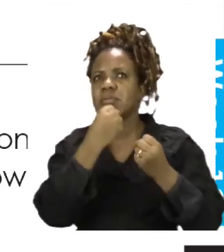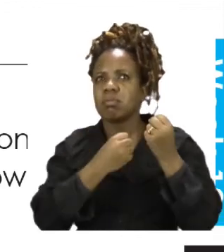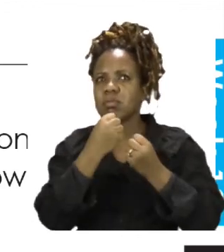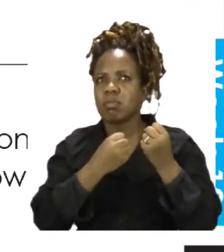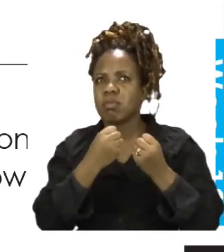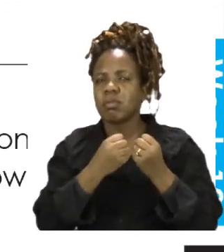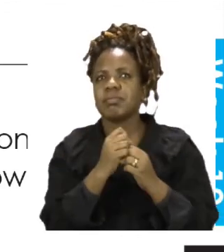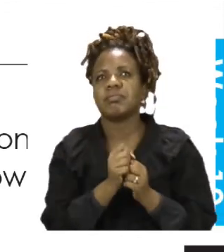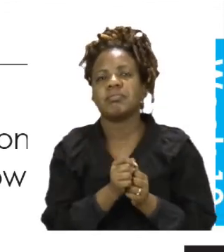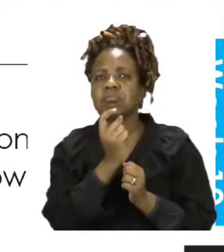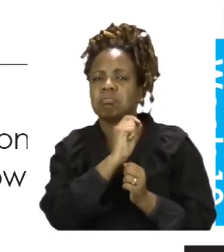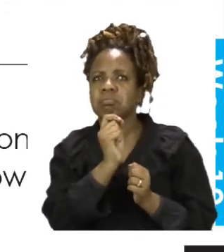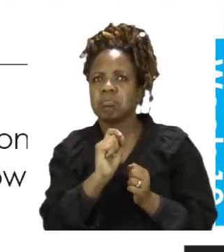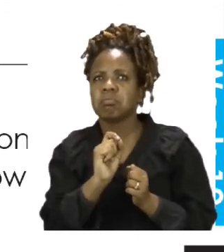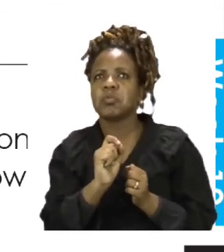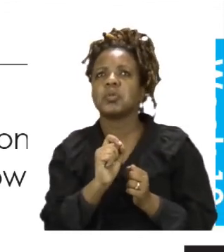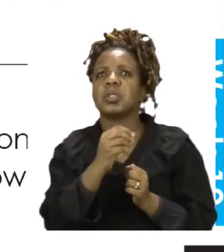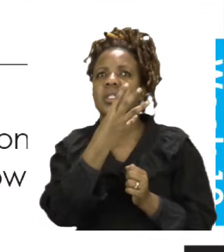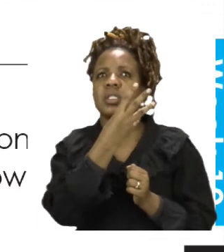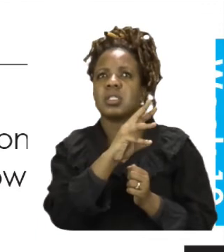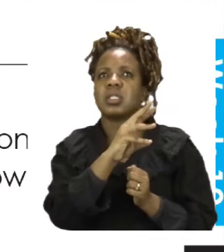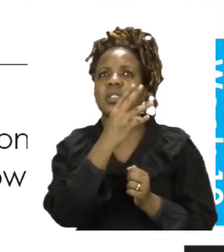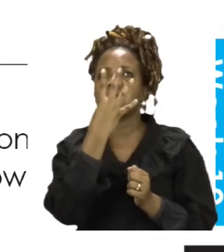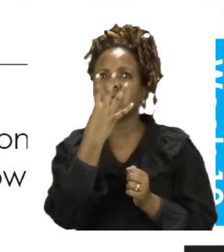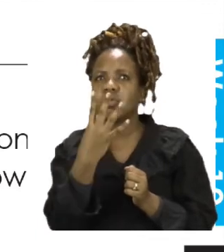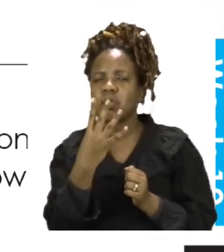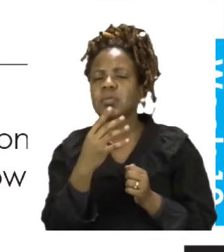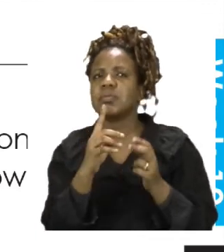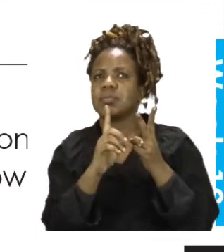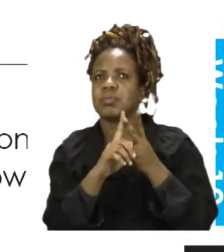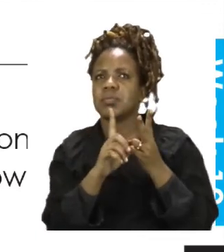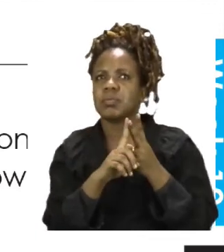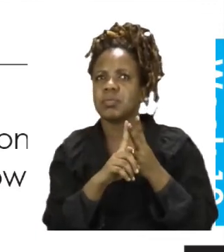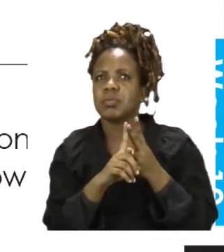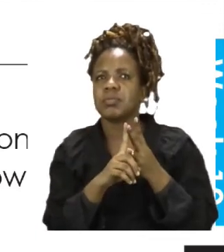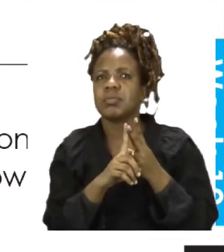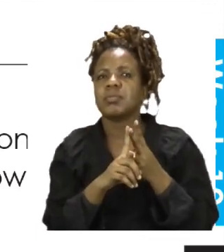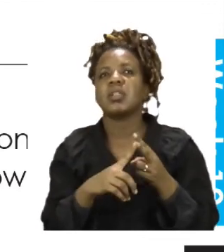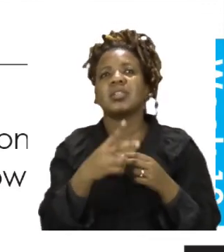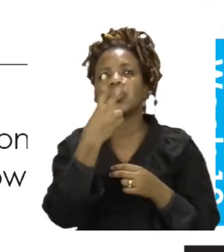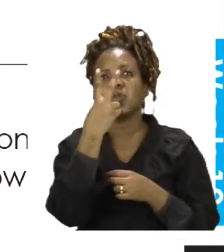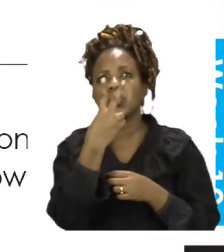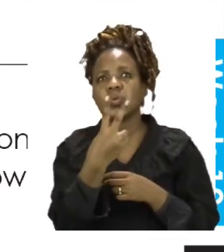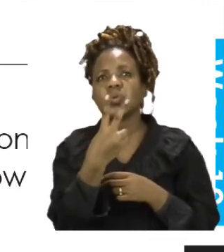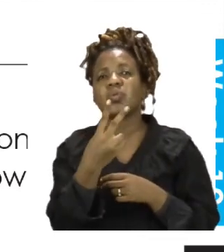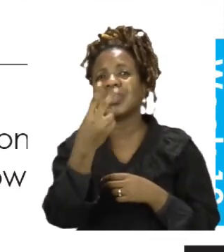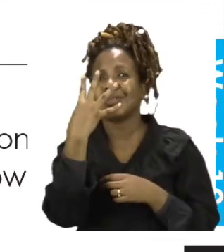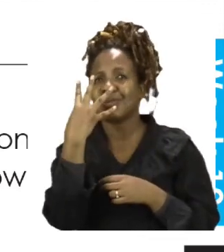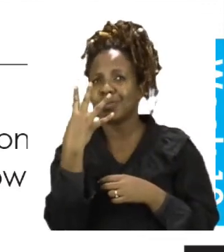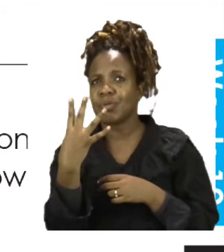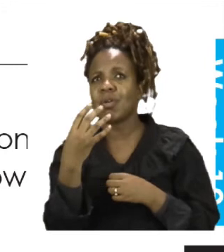number 64 and then it goes on to say she counted 24